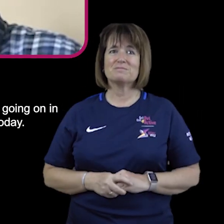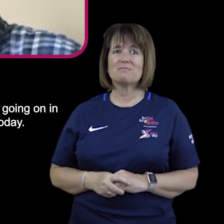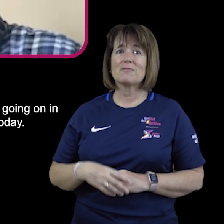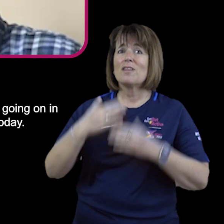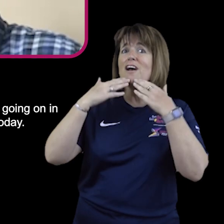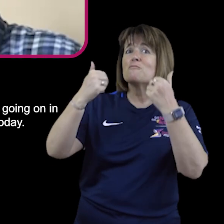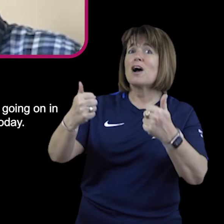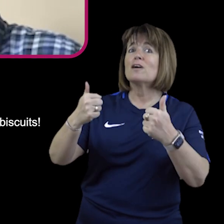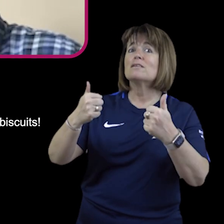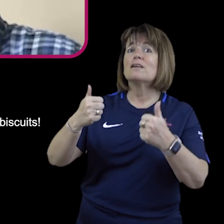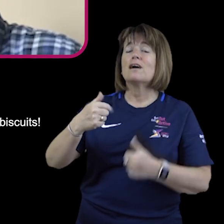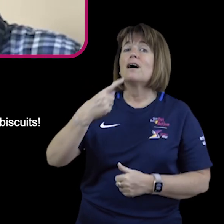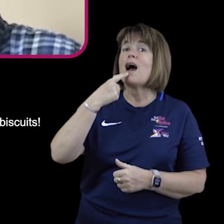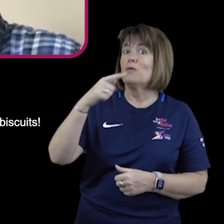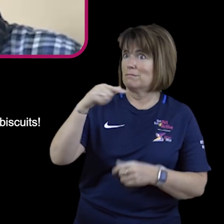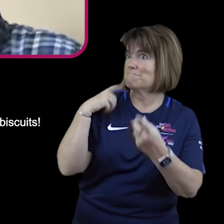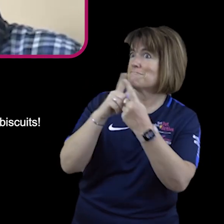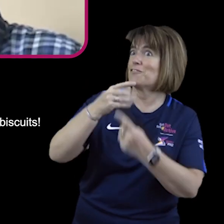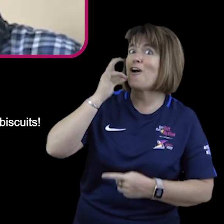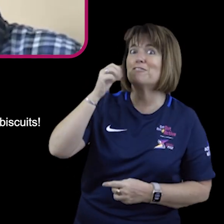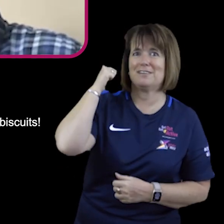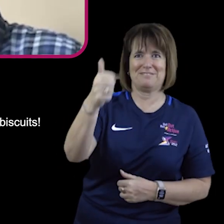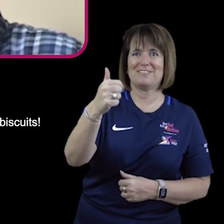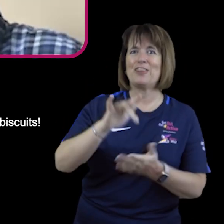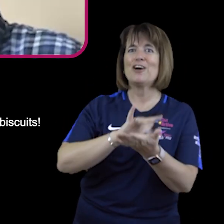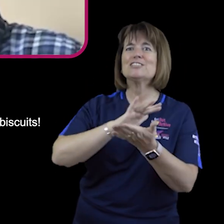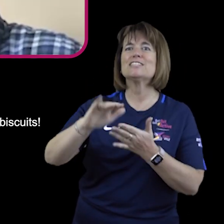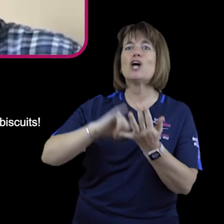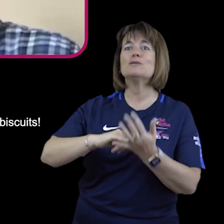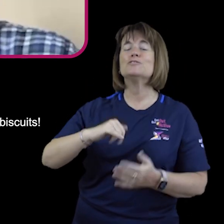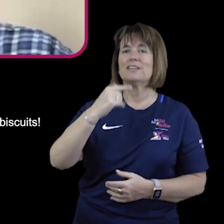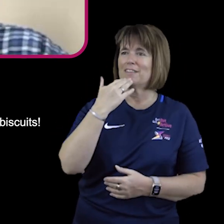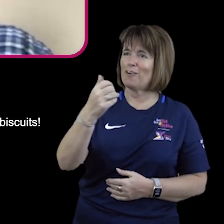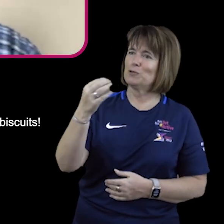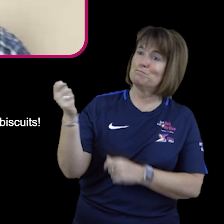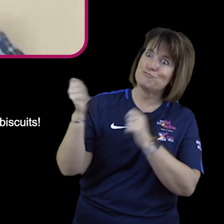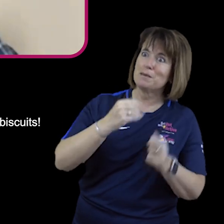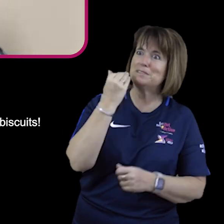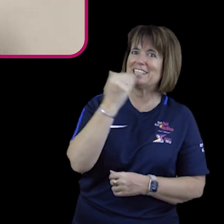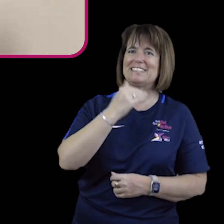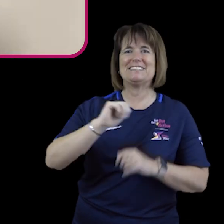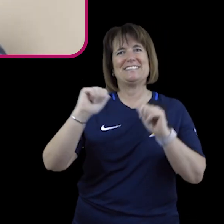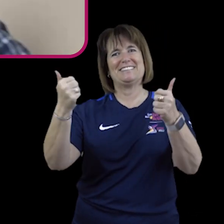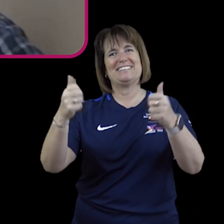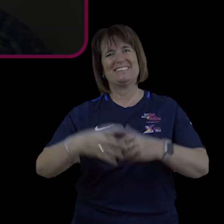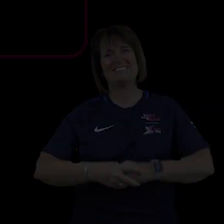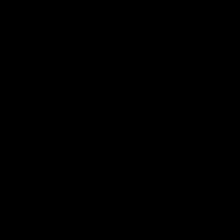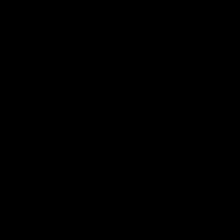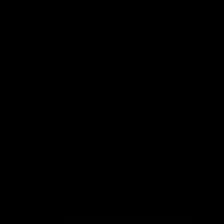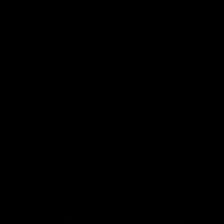us on the podcast today. Okay, thank you very much, and I'll hold you to that. Thursdays, Salisbury, bring the